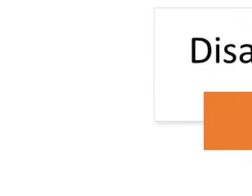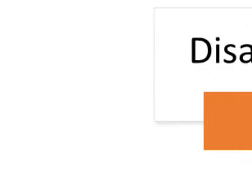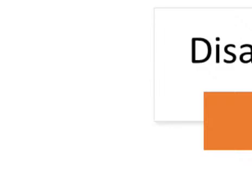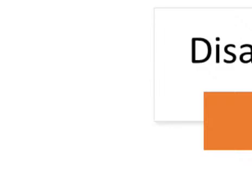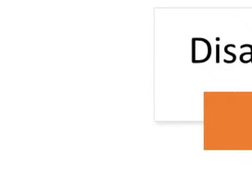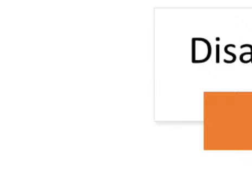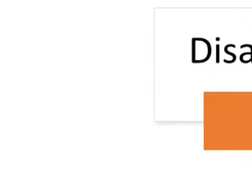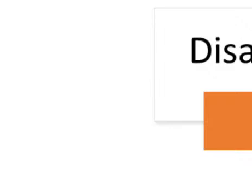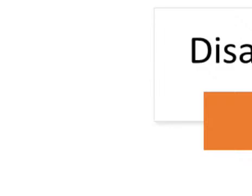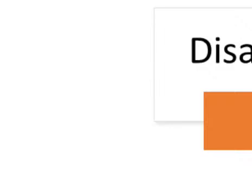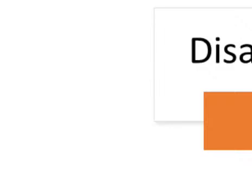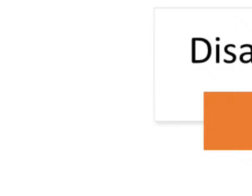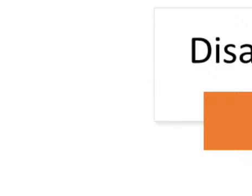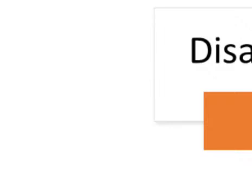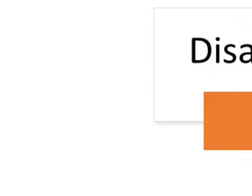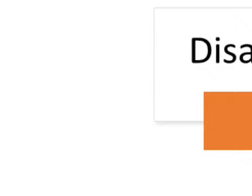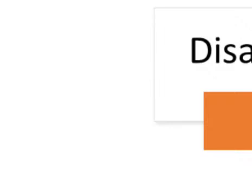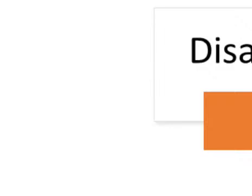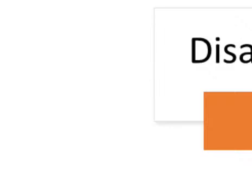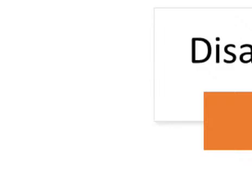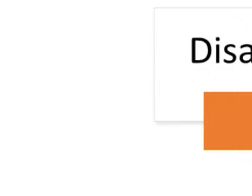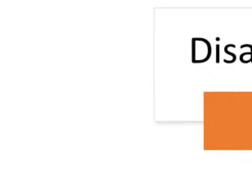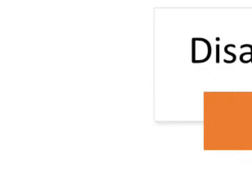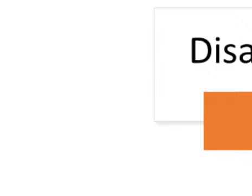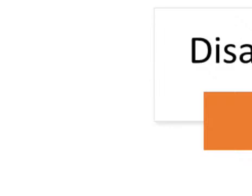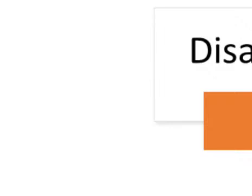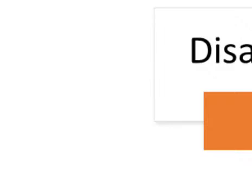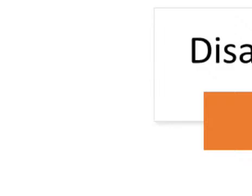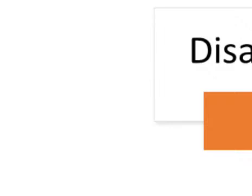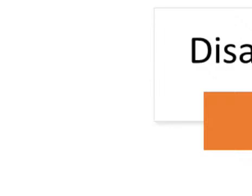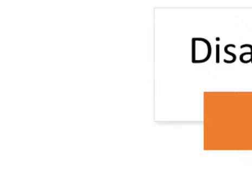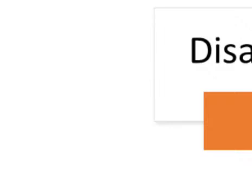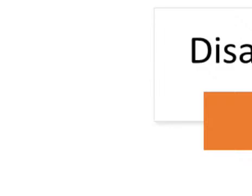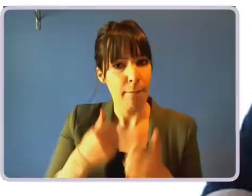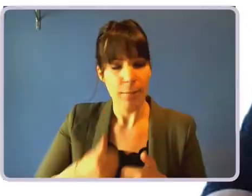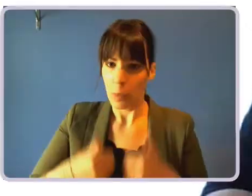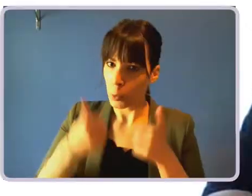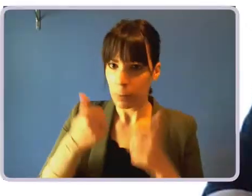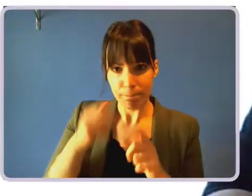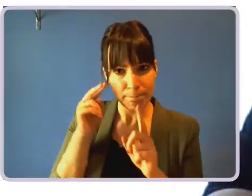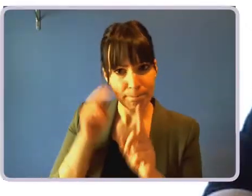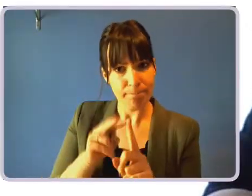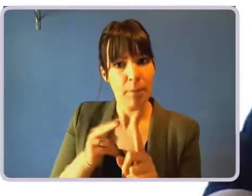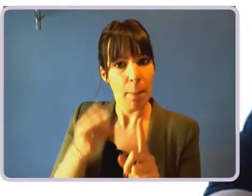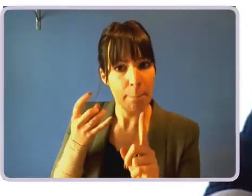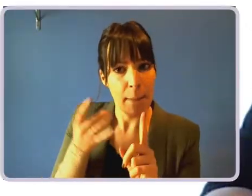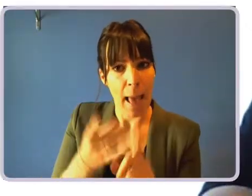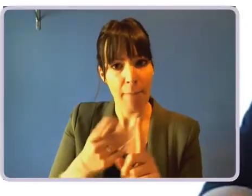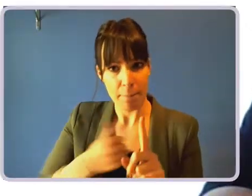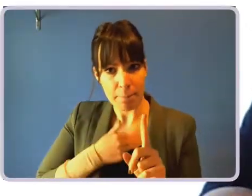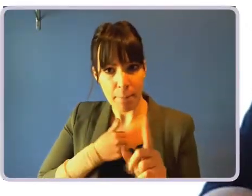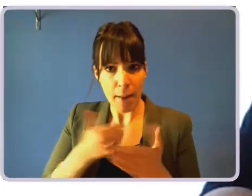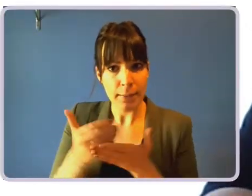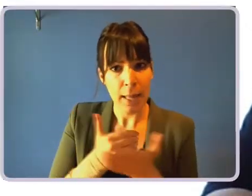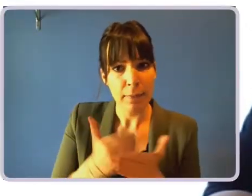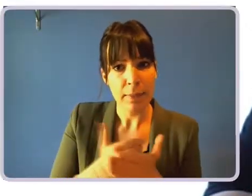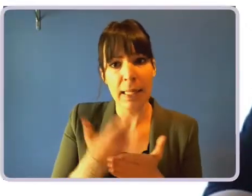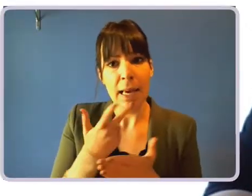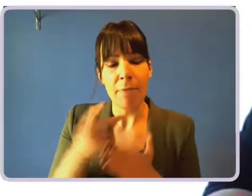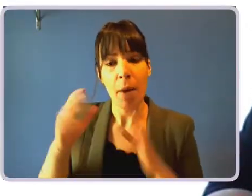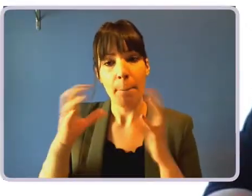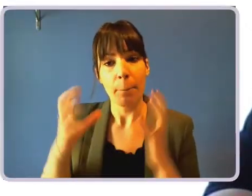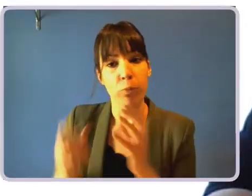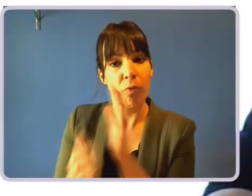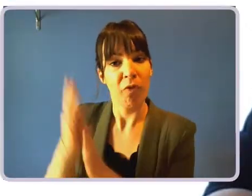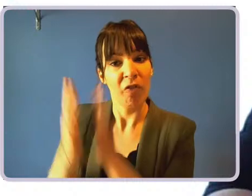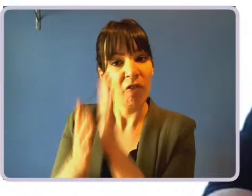with disability are in their best position to plan for their own safety in the event of a bushfire because they know what they are